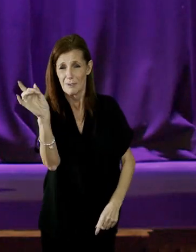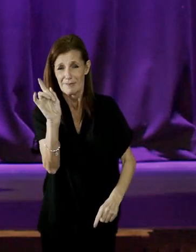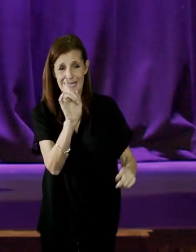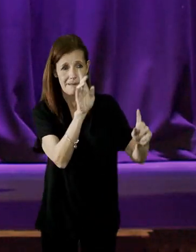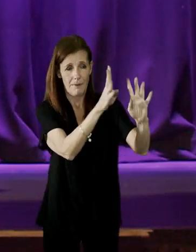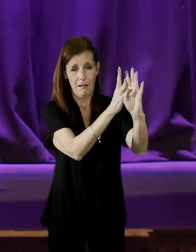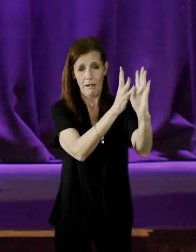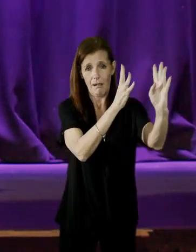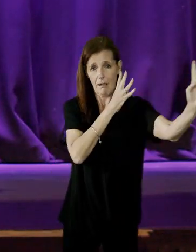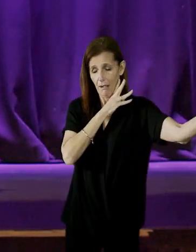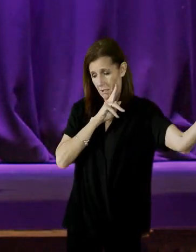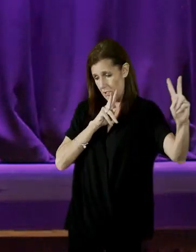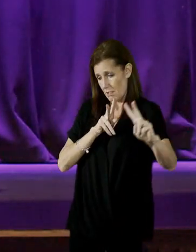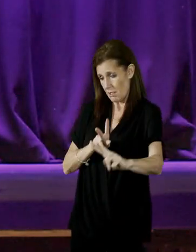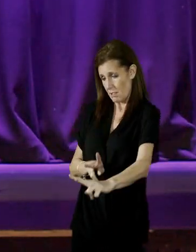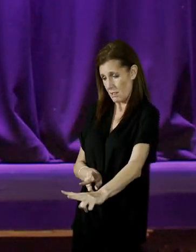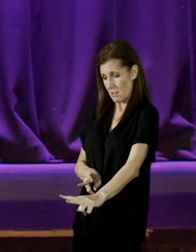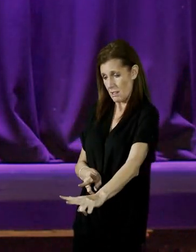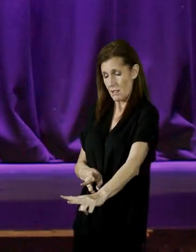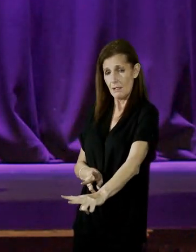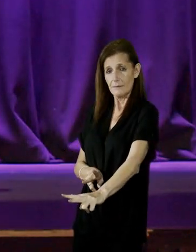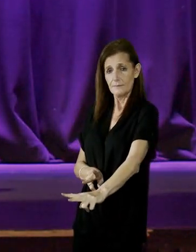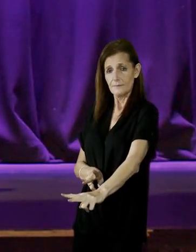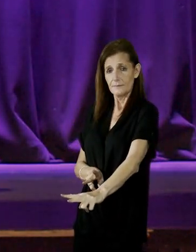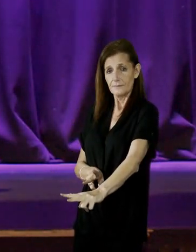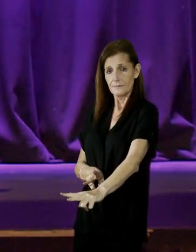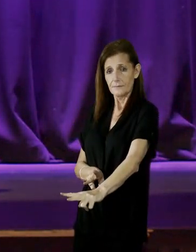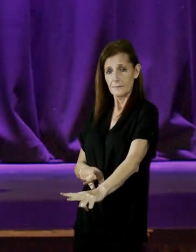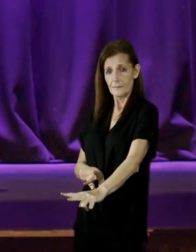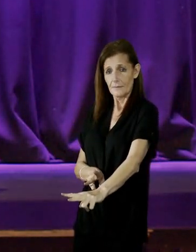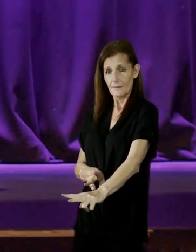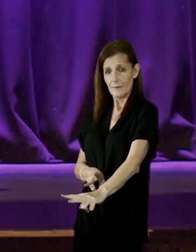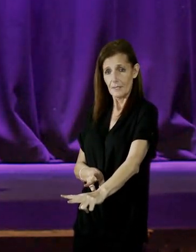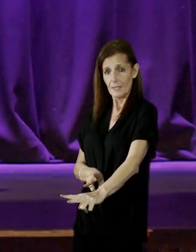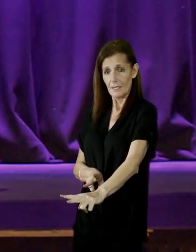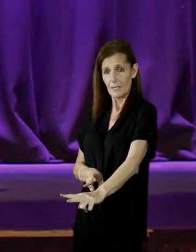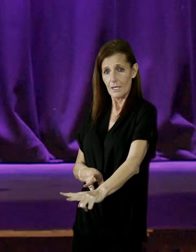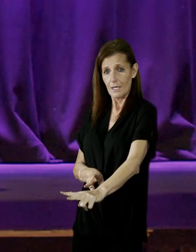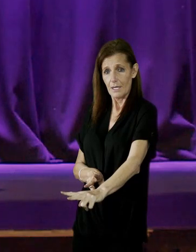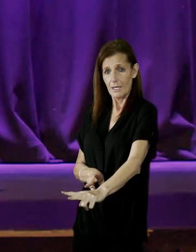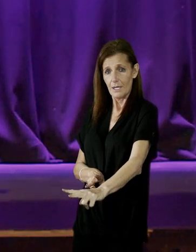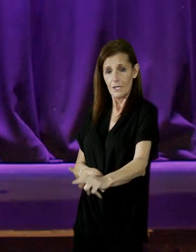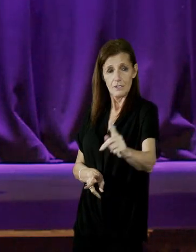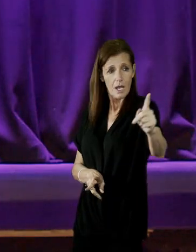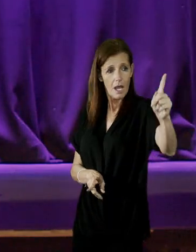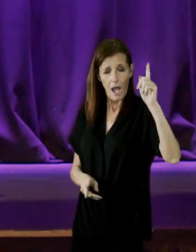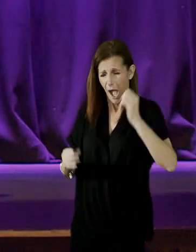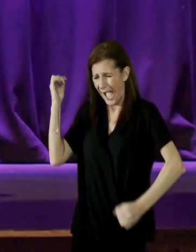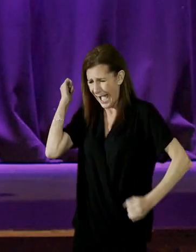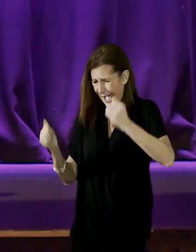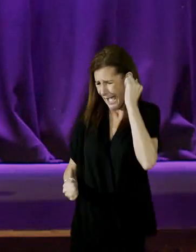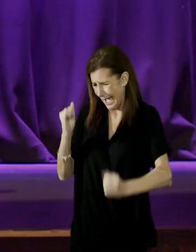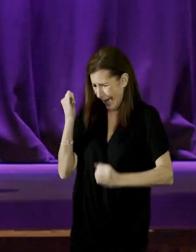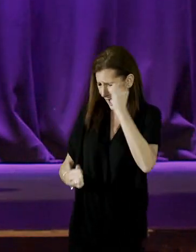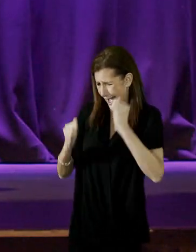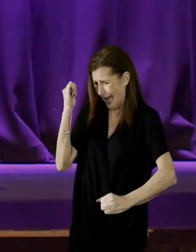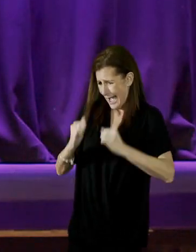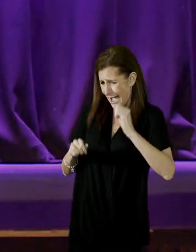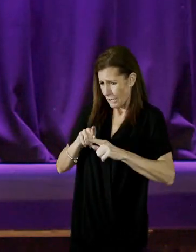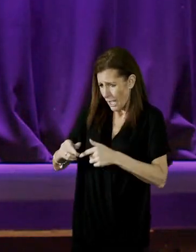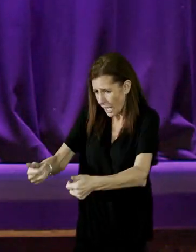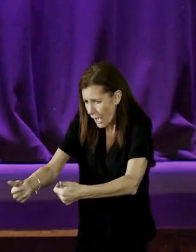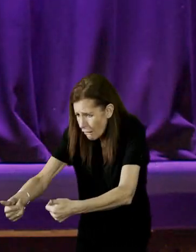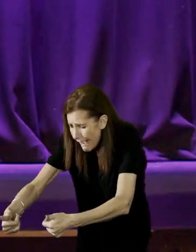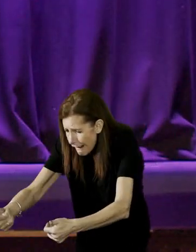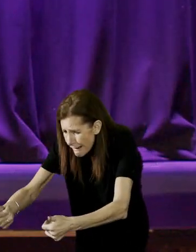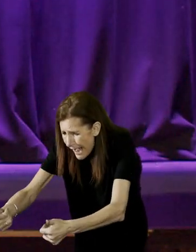into the copper box, right? And so, obviously, all of these people come rushing over and, you know, like, are you okay? Do you need any help? And